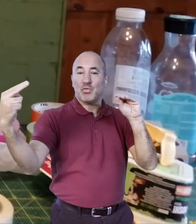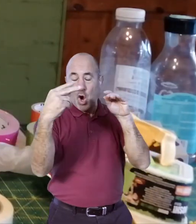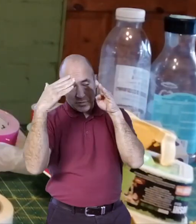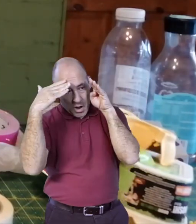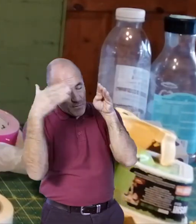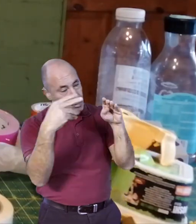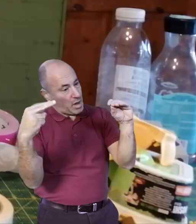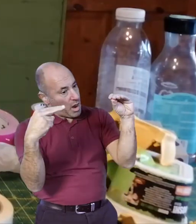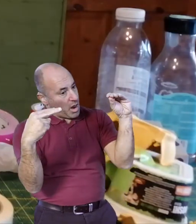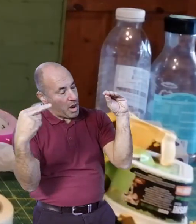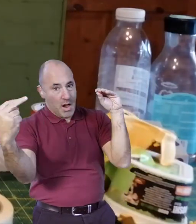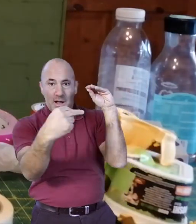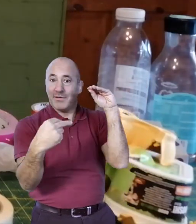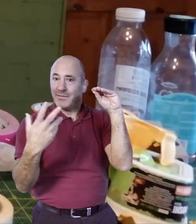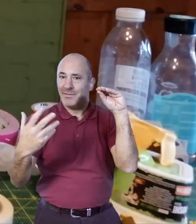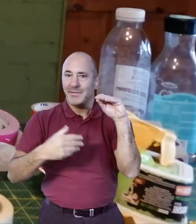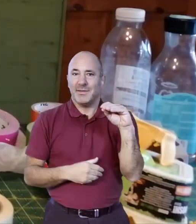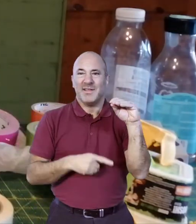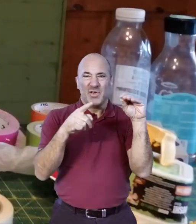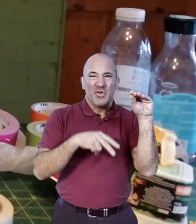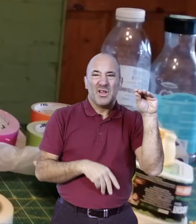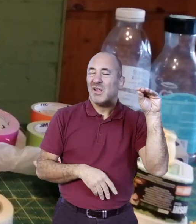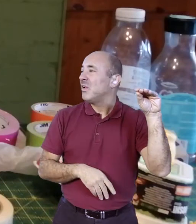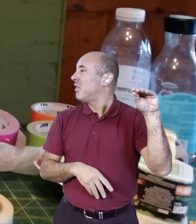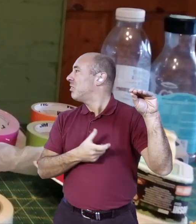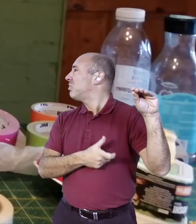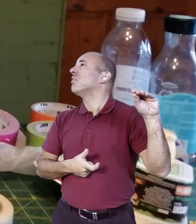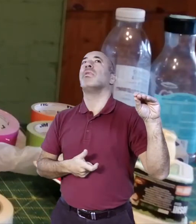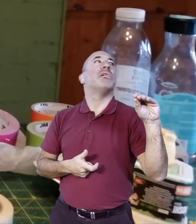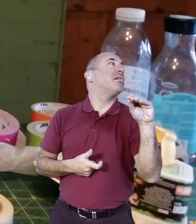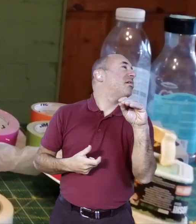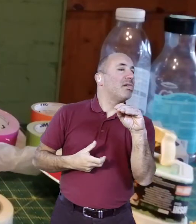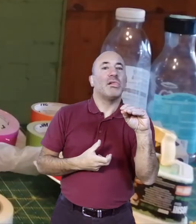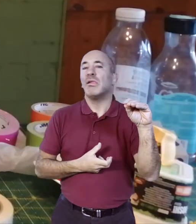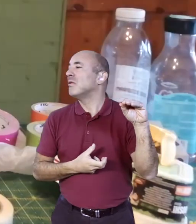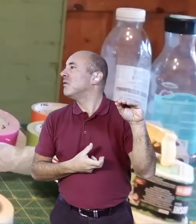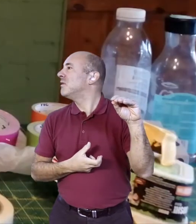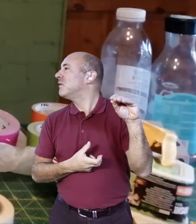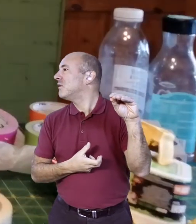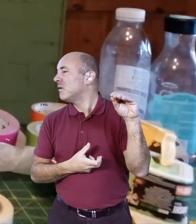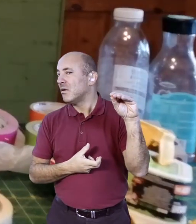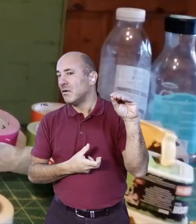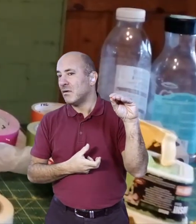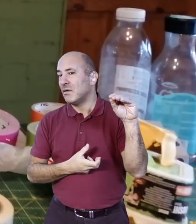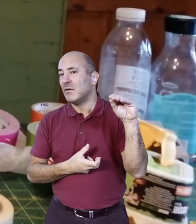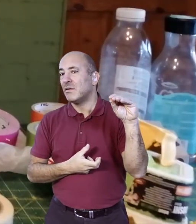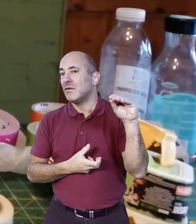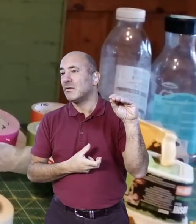audience is as well. But if you're looking away, like this,